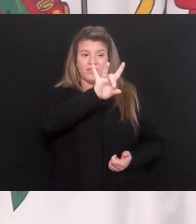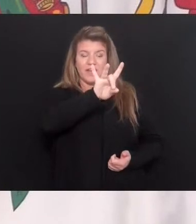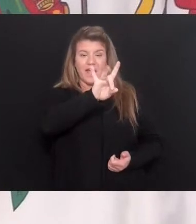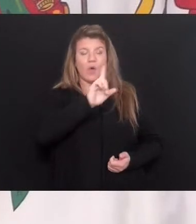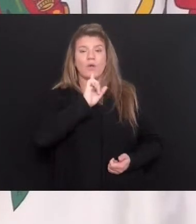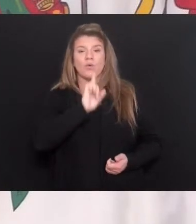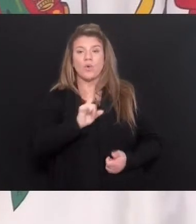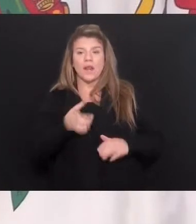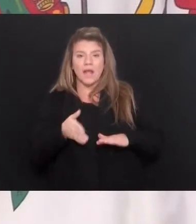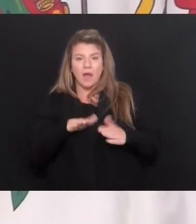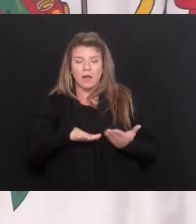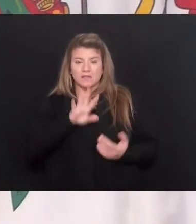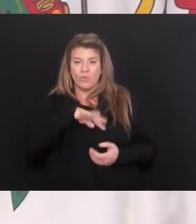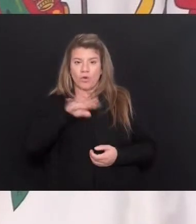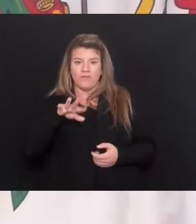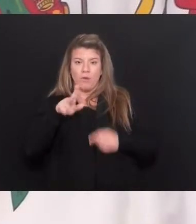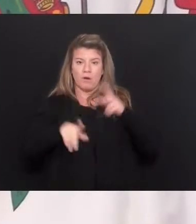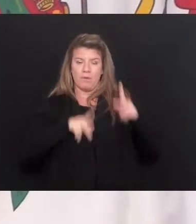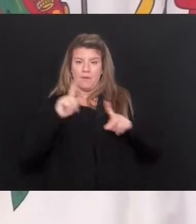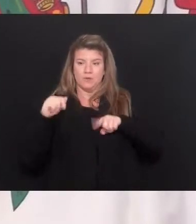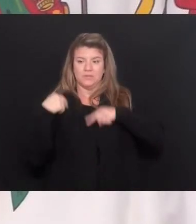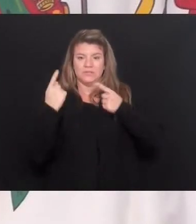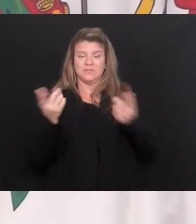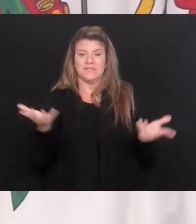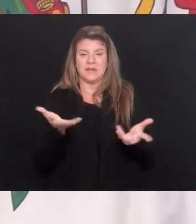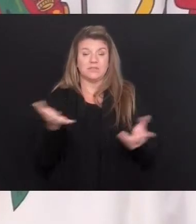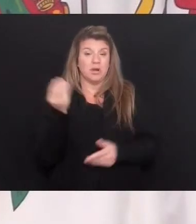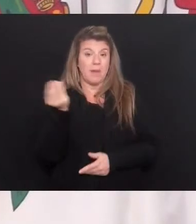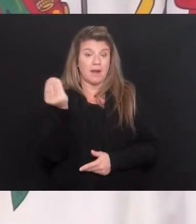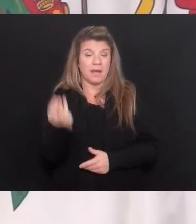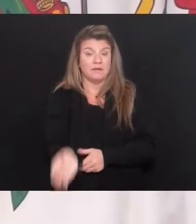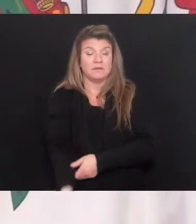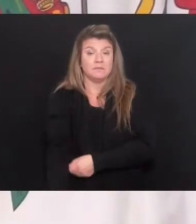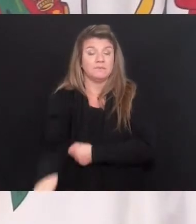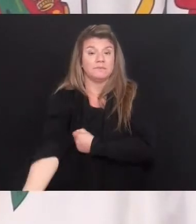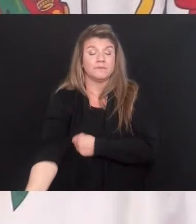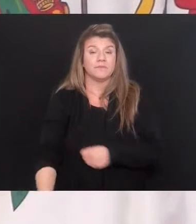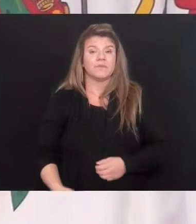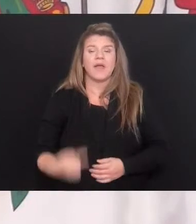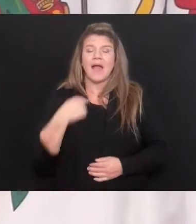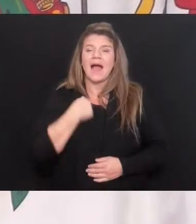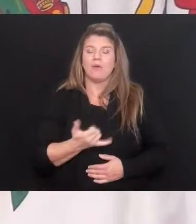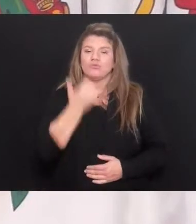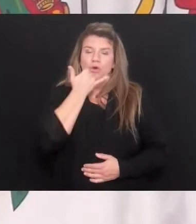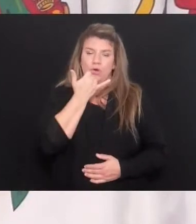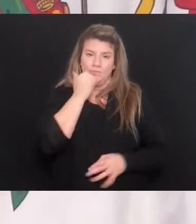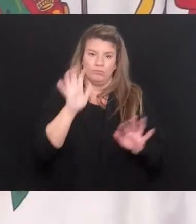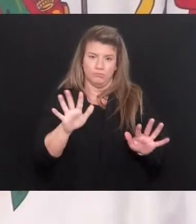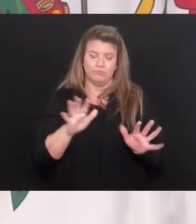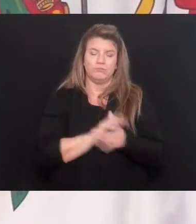really lost 44 people since I was here with you on Monday. I was wrong in that.